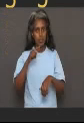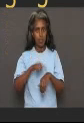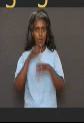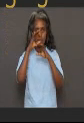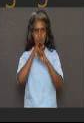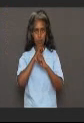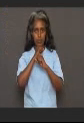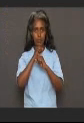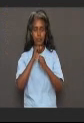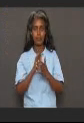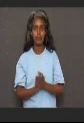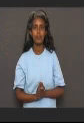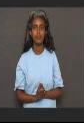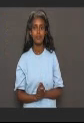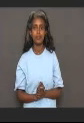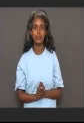Time's up.